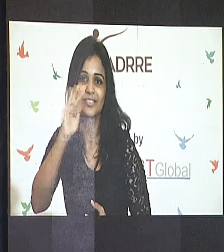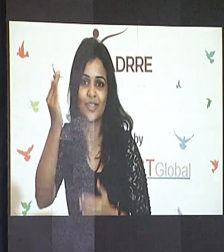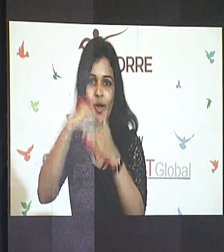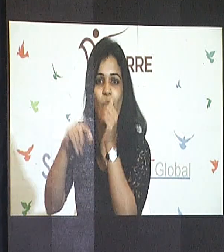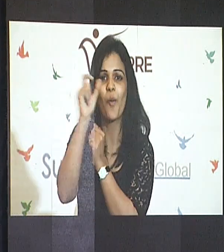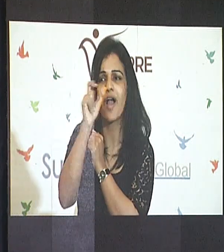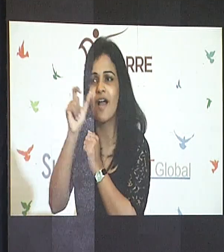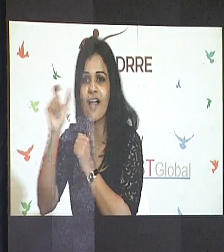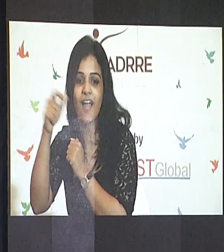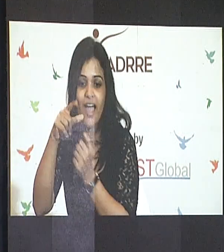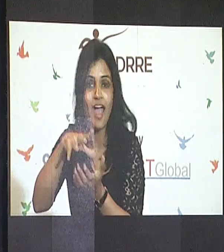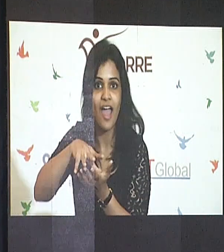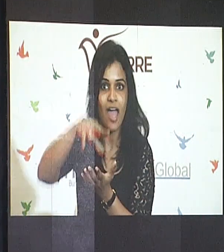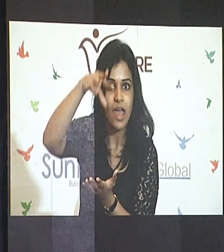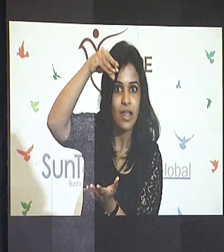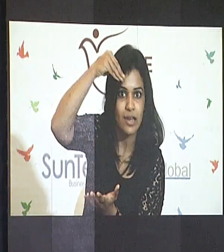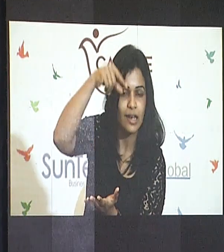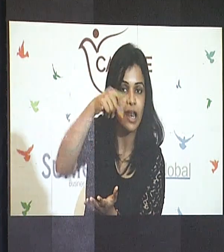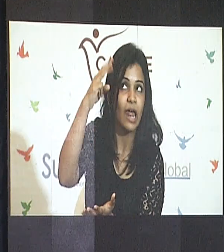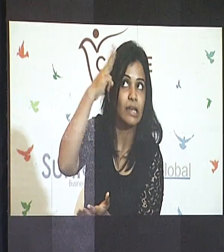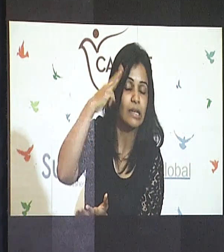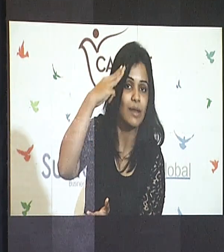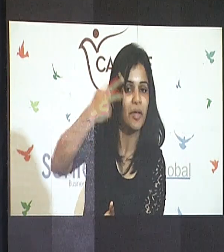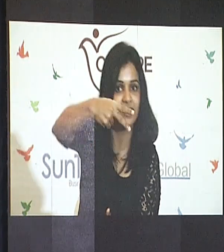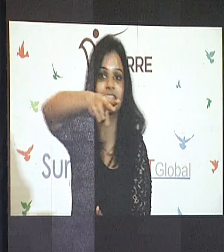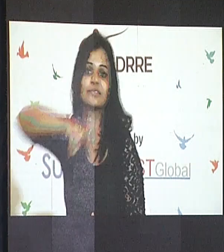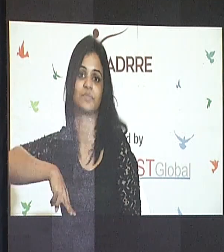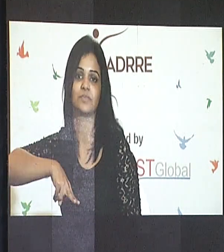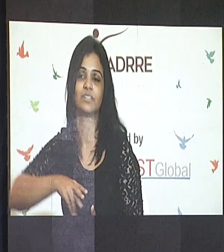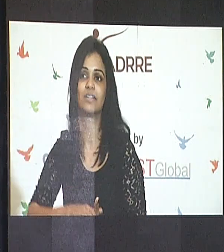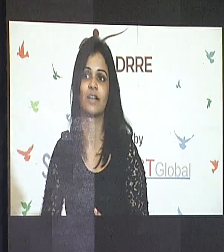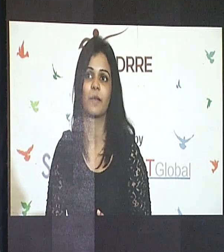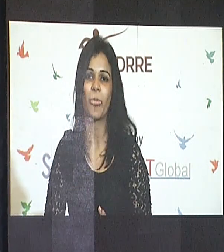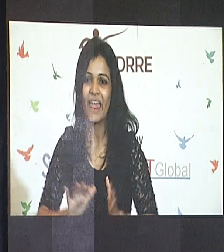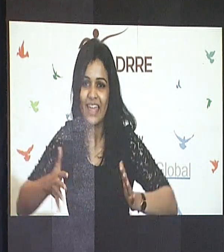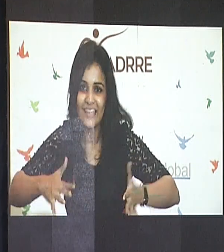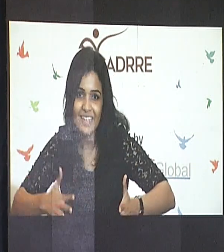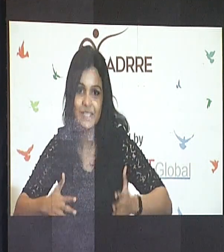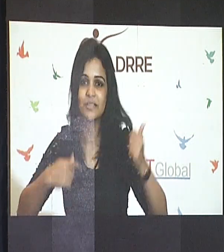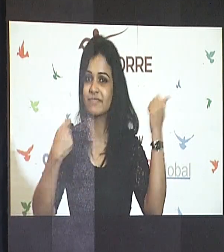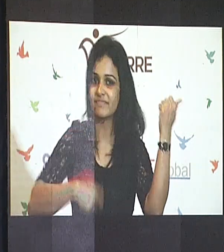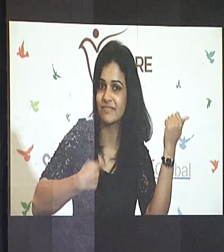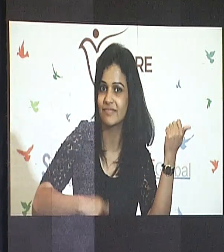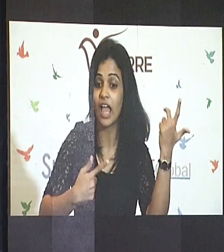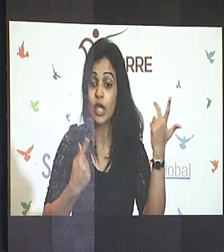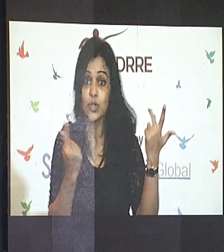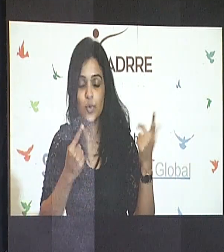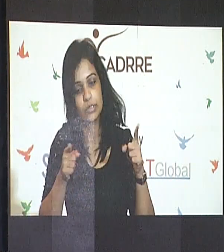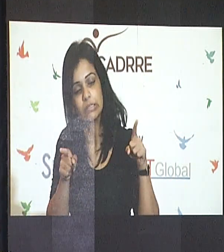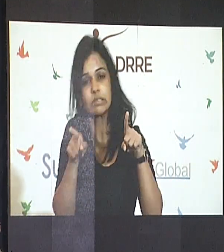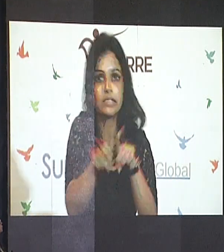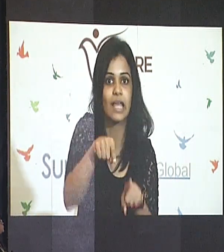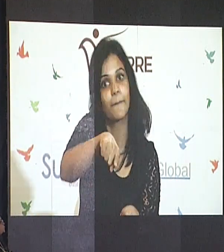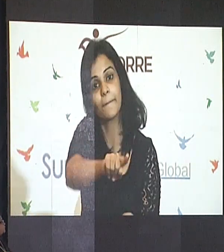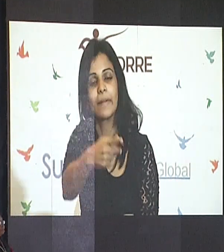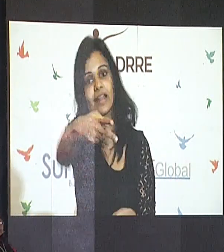improvement in recognition and record the names of instruments that have played during the session, imitation of motor